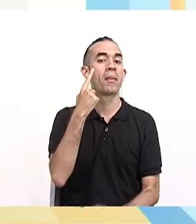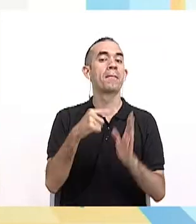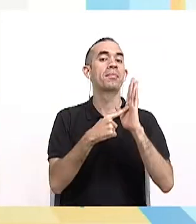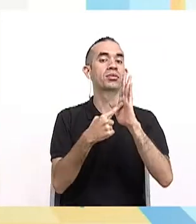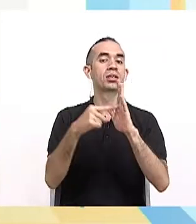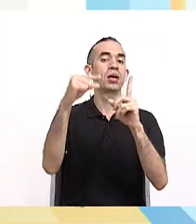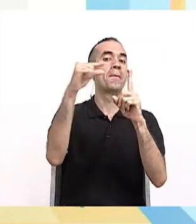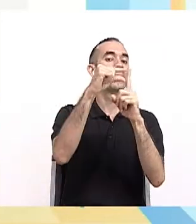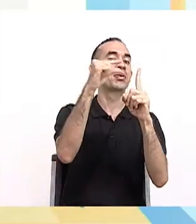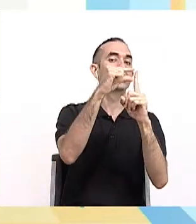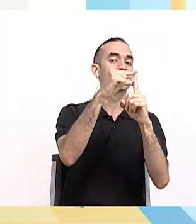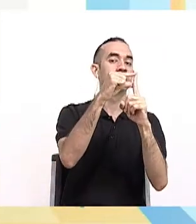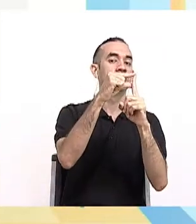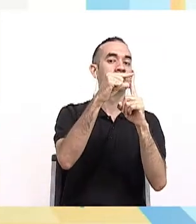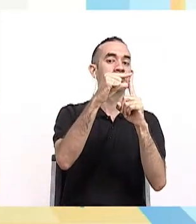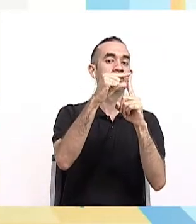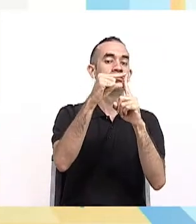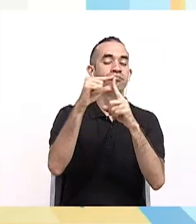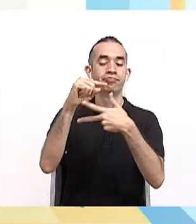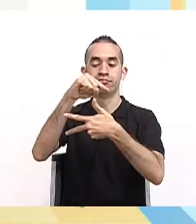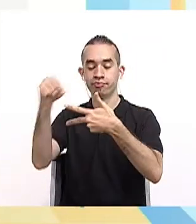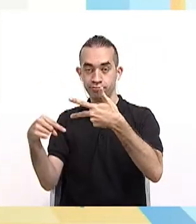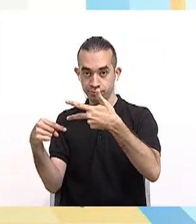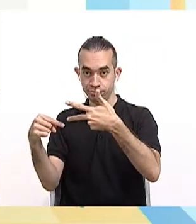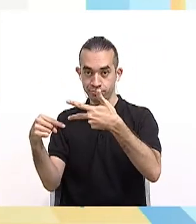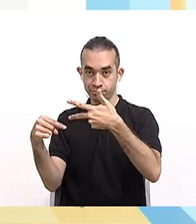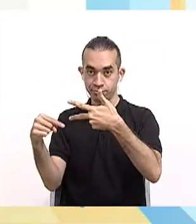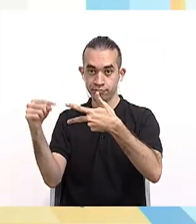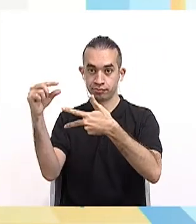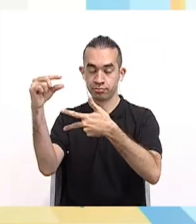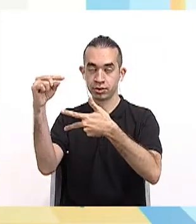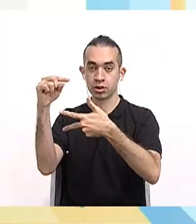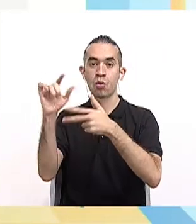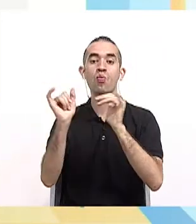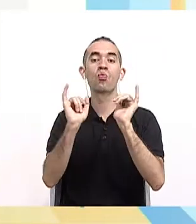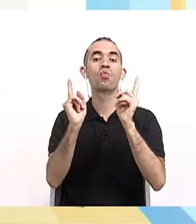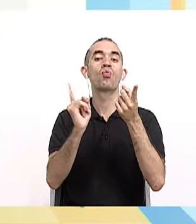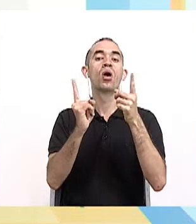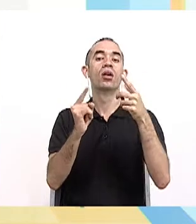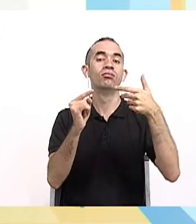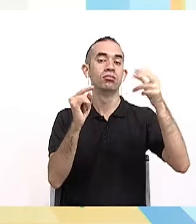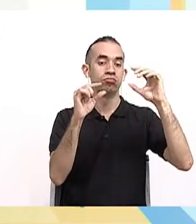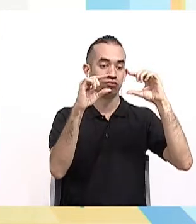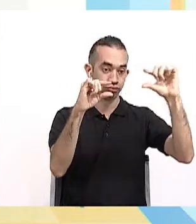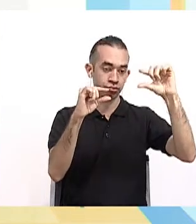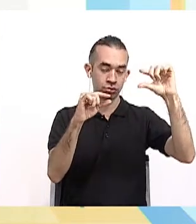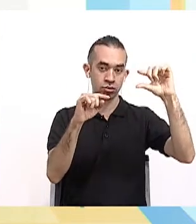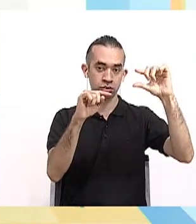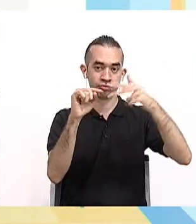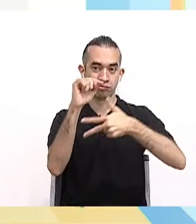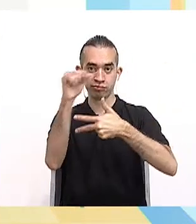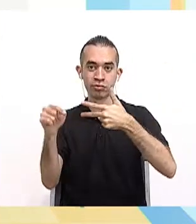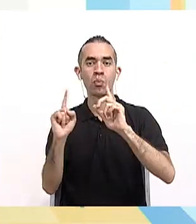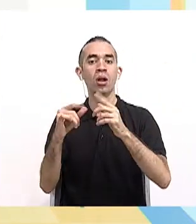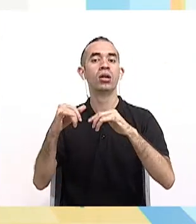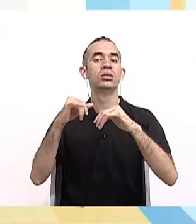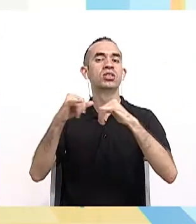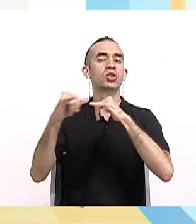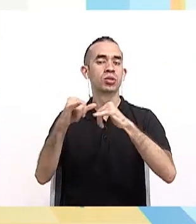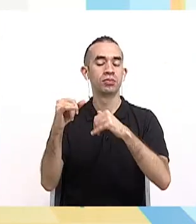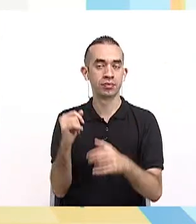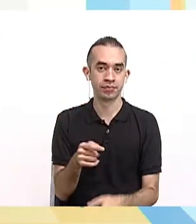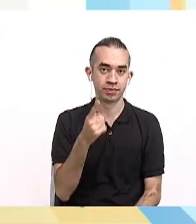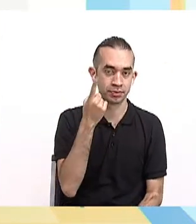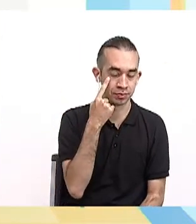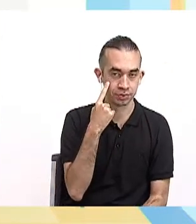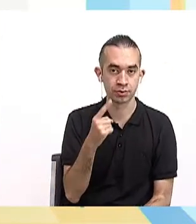word, and then you're going to see 3 other words, and you need to find the synonym. How are you going to do that? You're going to look at the